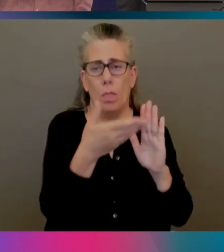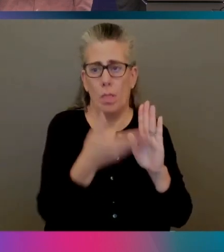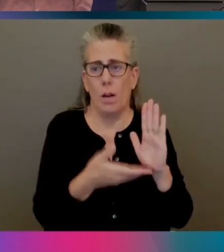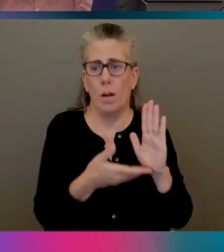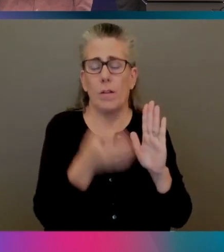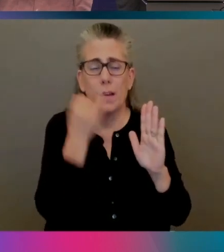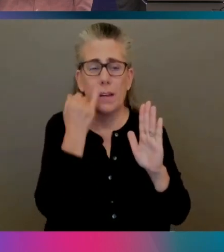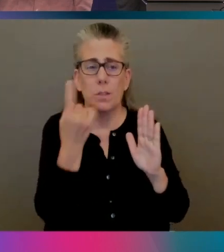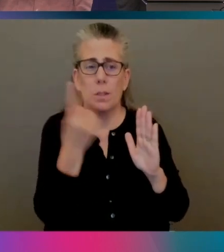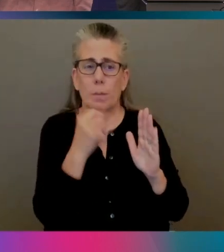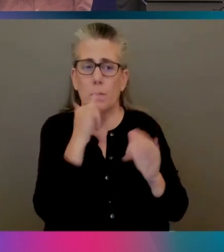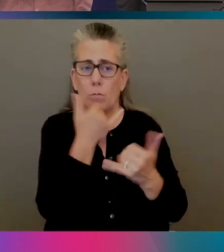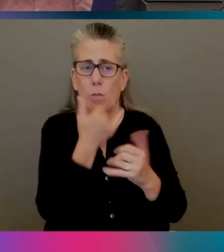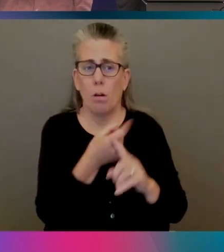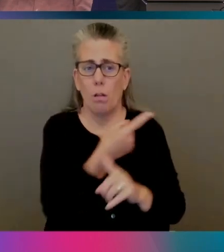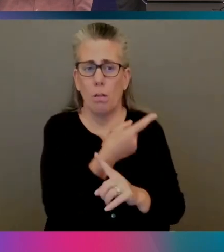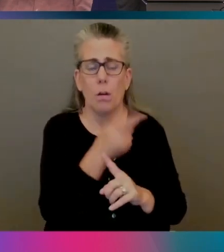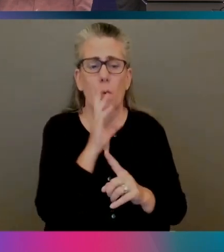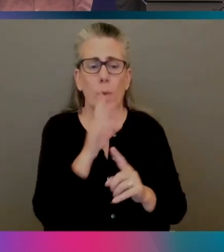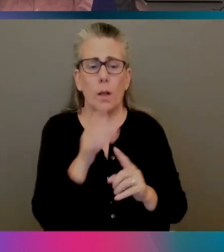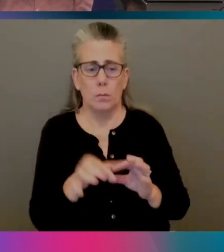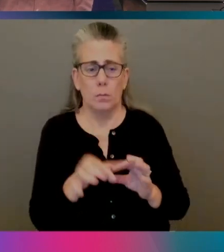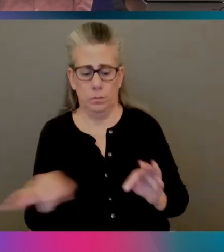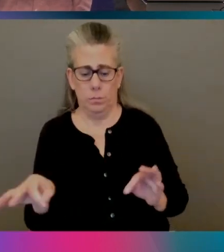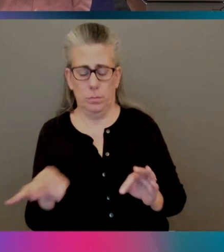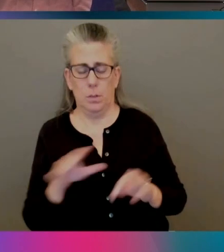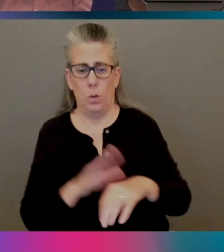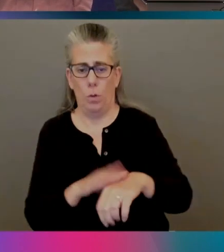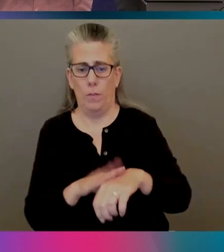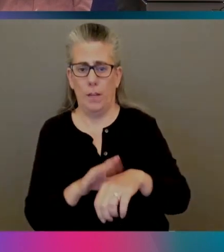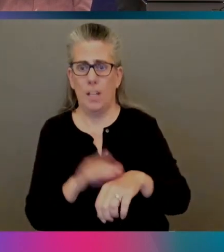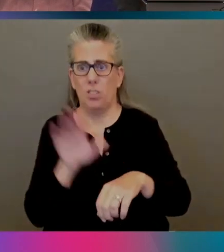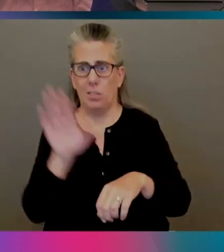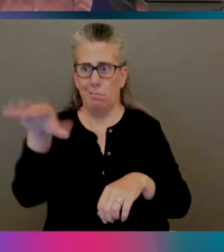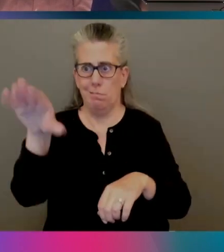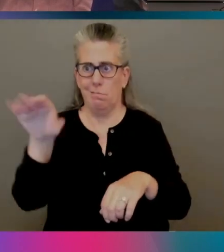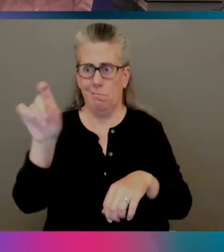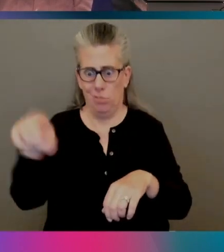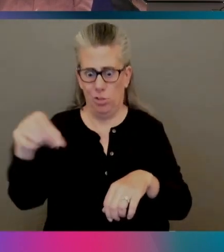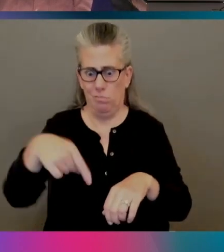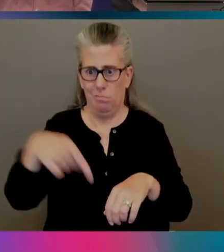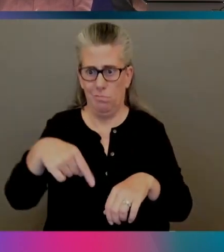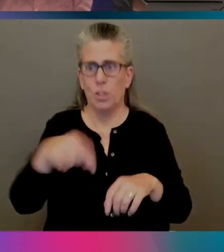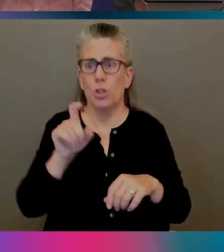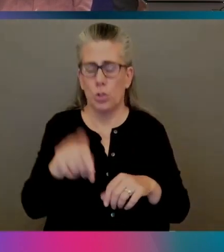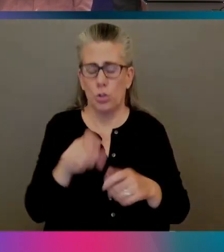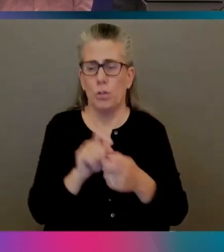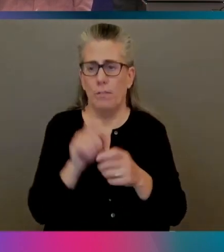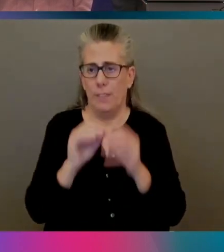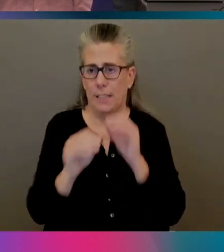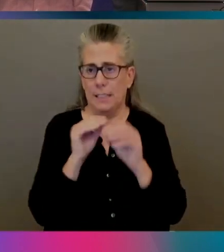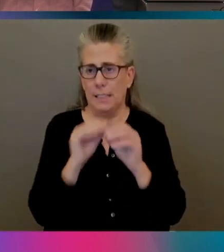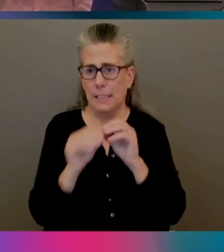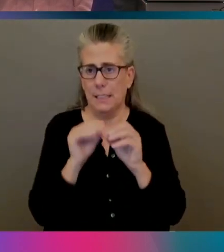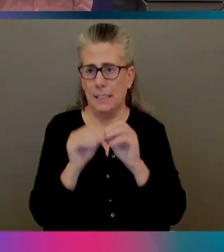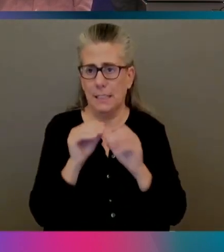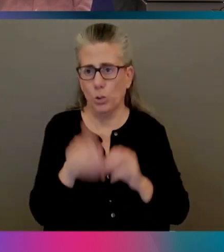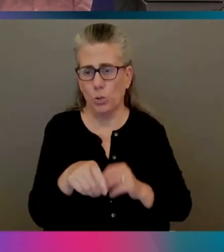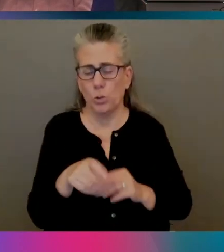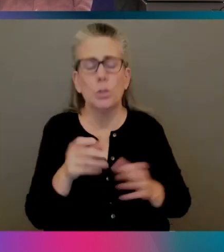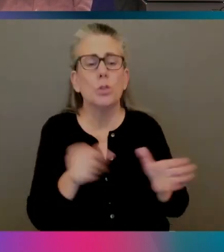with your code, it gives you a quick notification that you should do something about it. Right? And this could be CodeWhisperer generated code or user-written